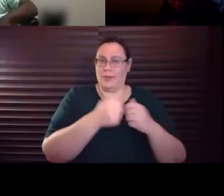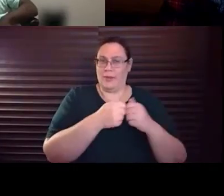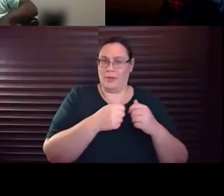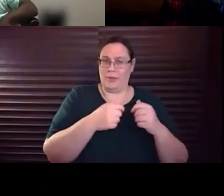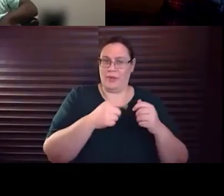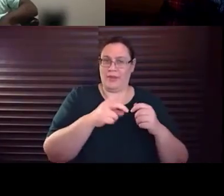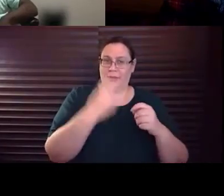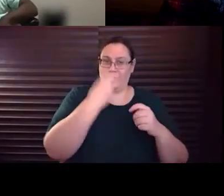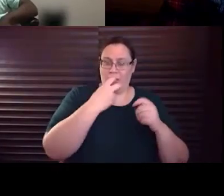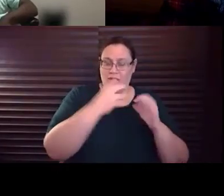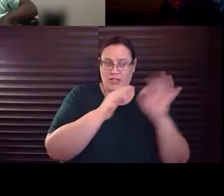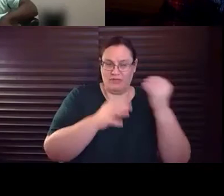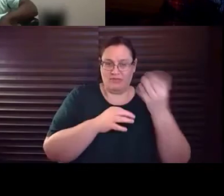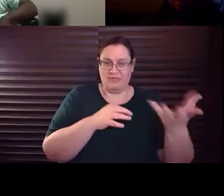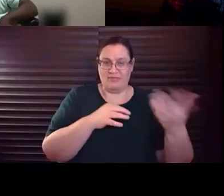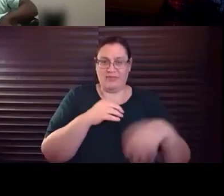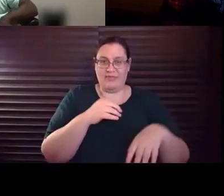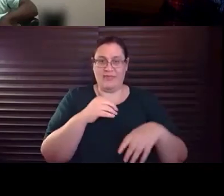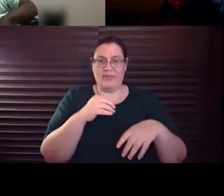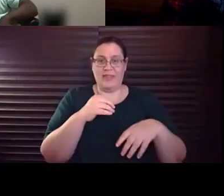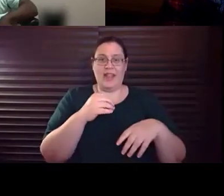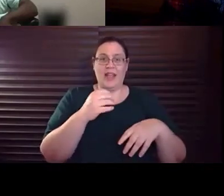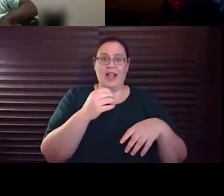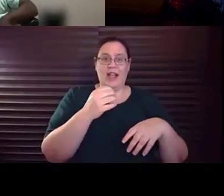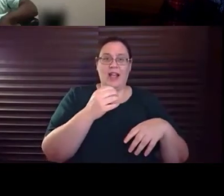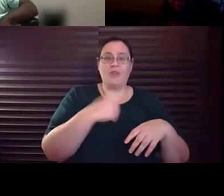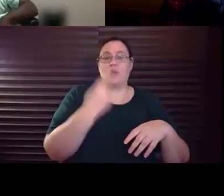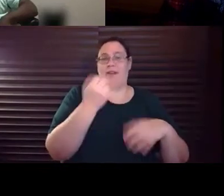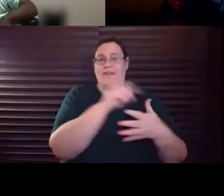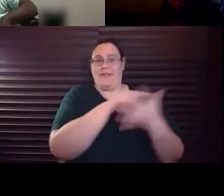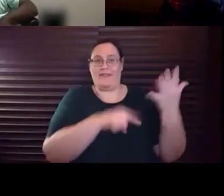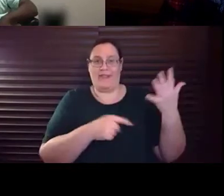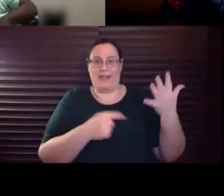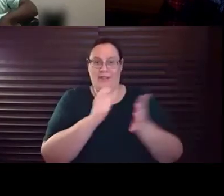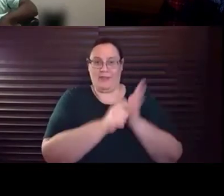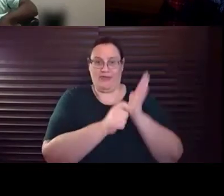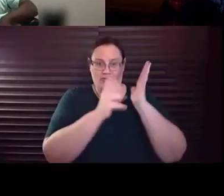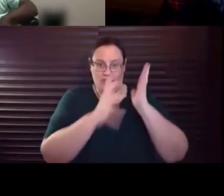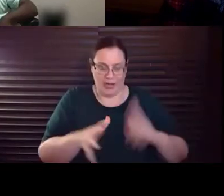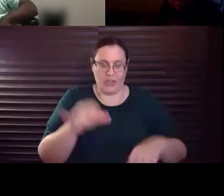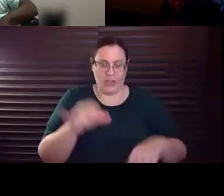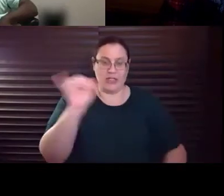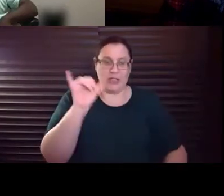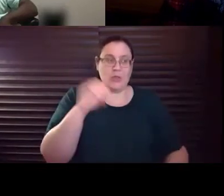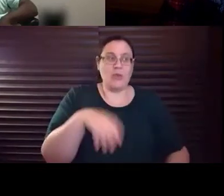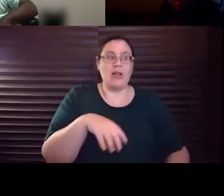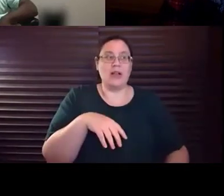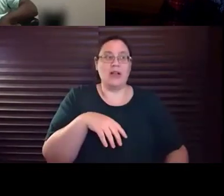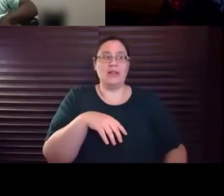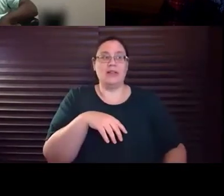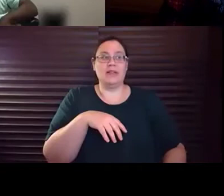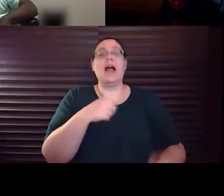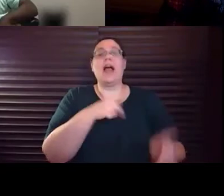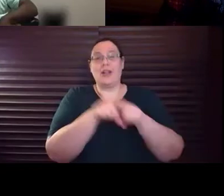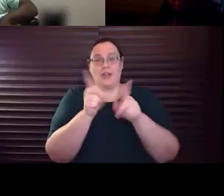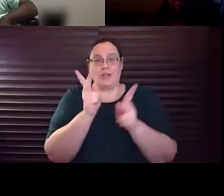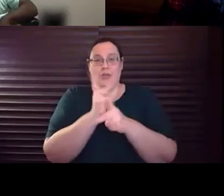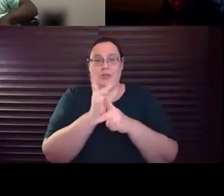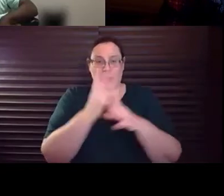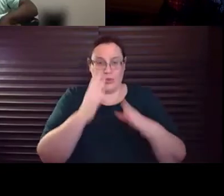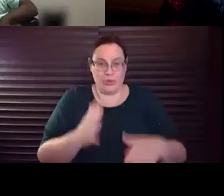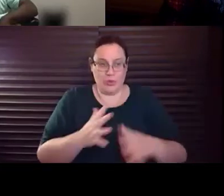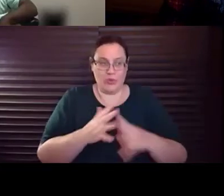Amon, Ella, and Will, and I was a producer. All of